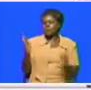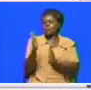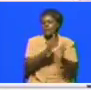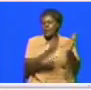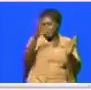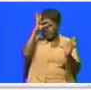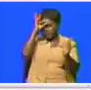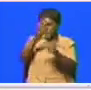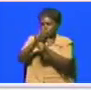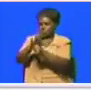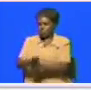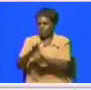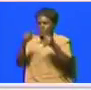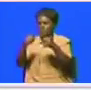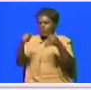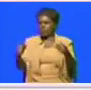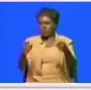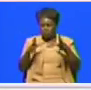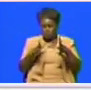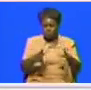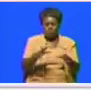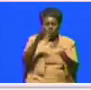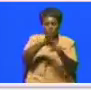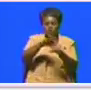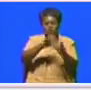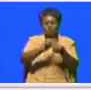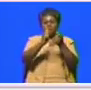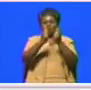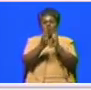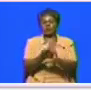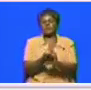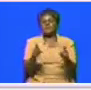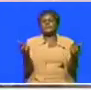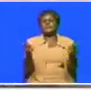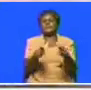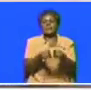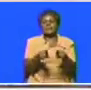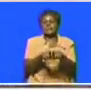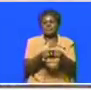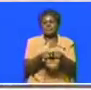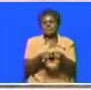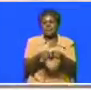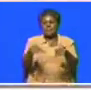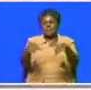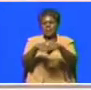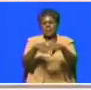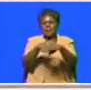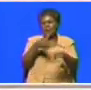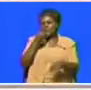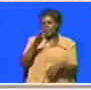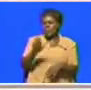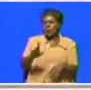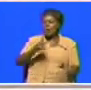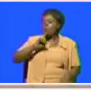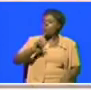to undermine the opposition's push for electoral reforms. And as such, the legislators are responding with a